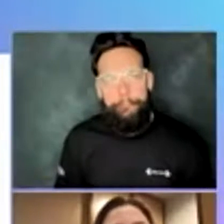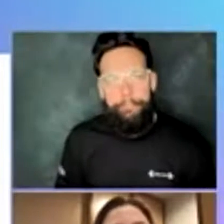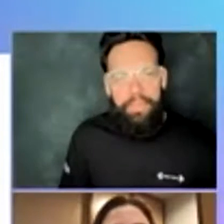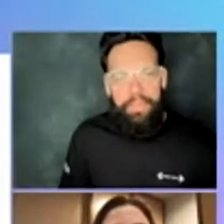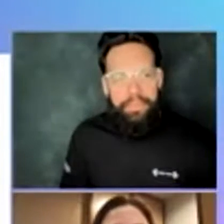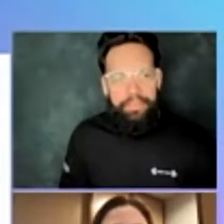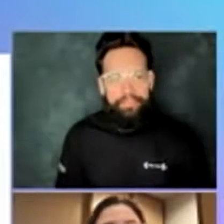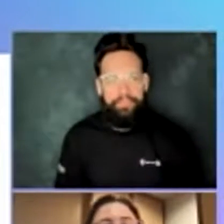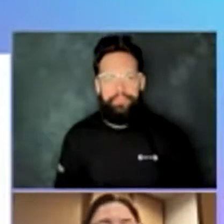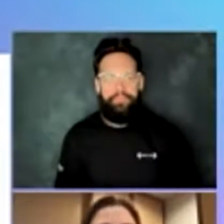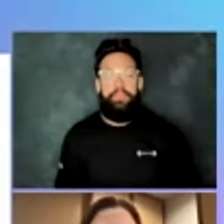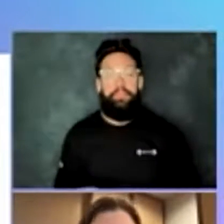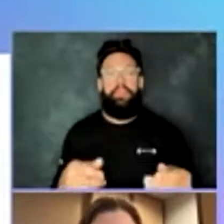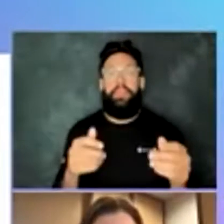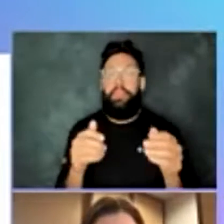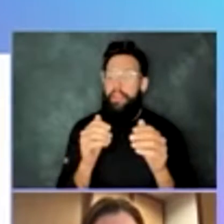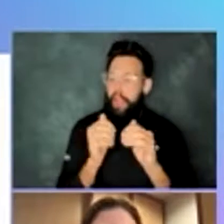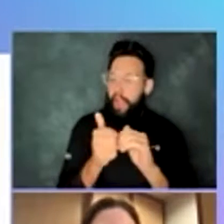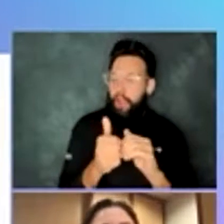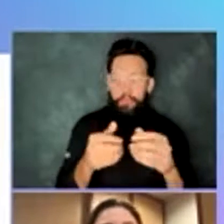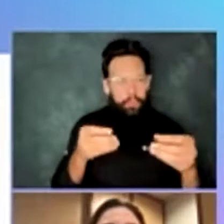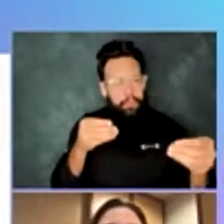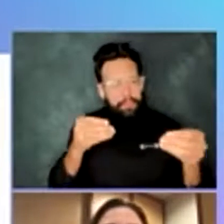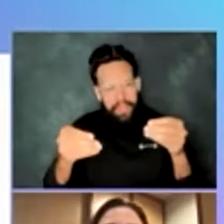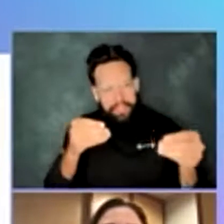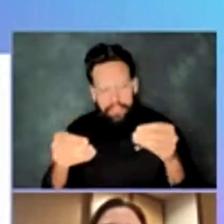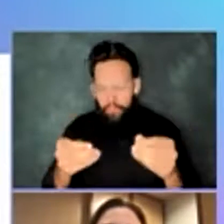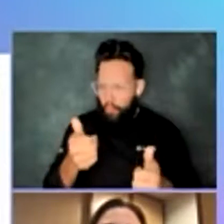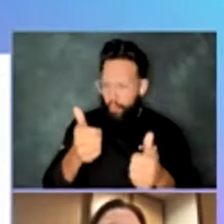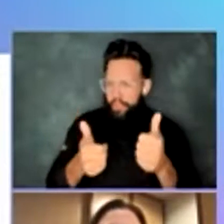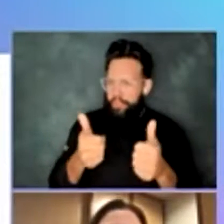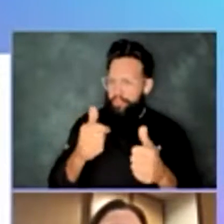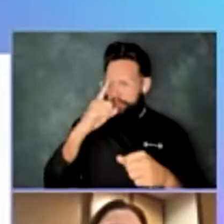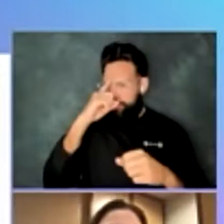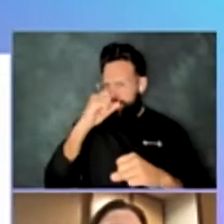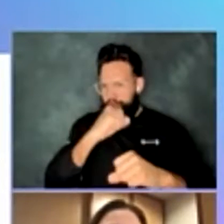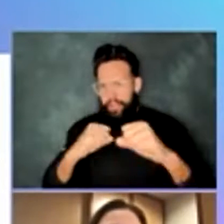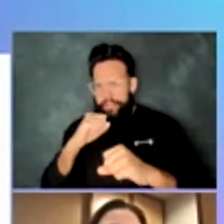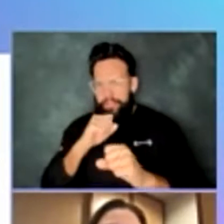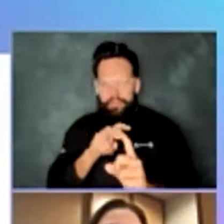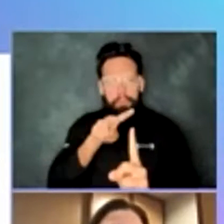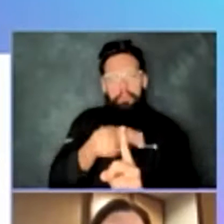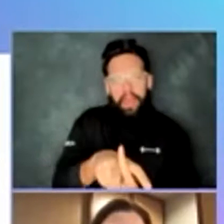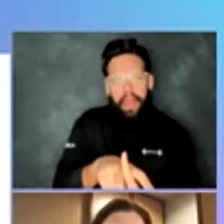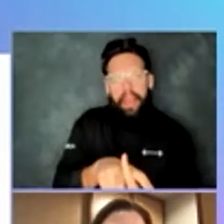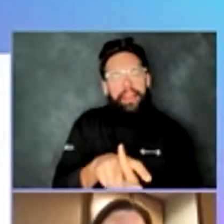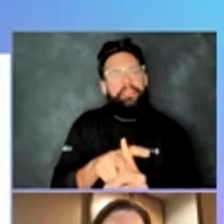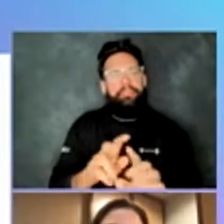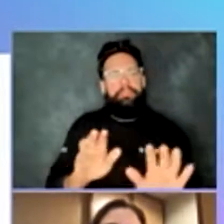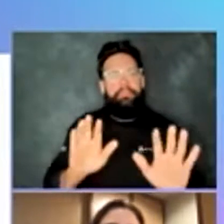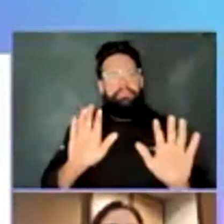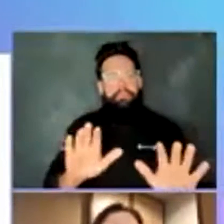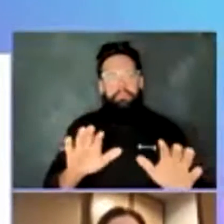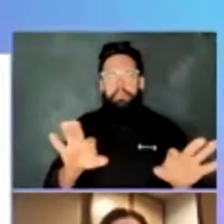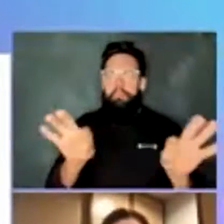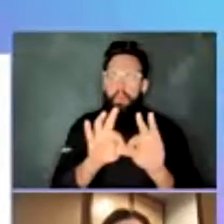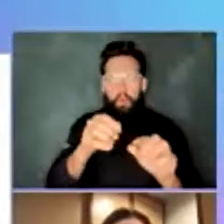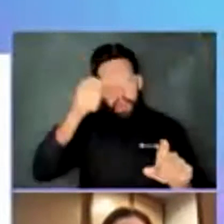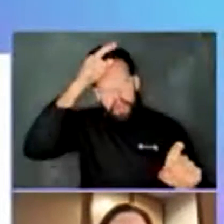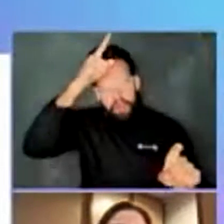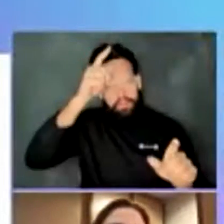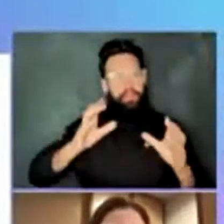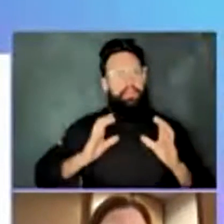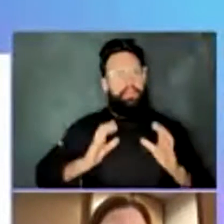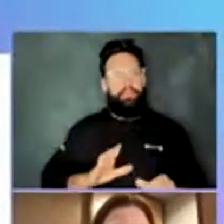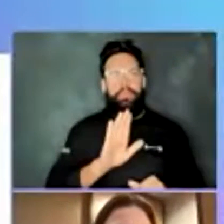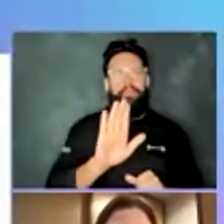So understanding how to flex. I was reflecting on how I decided when to push and when to step back a bit